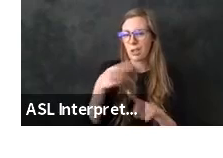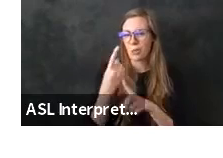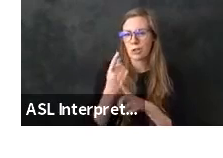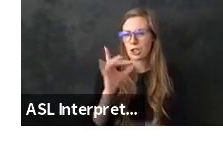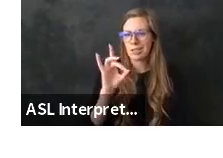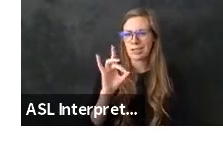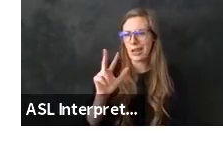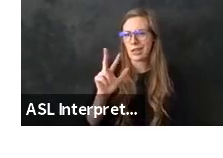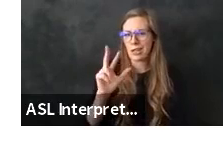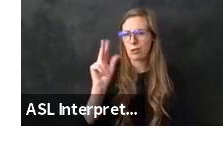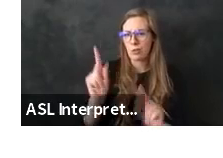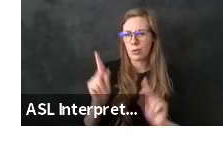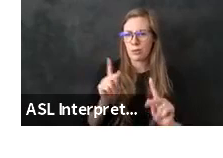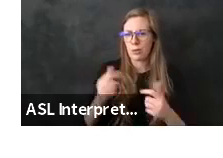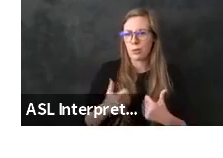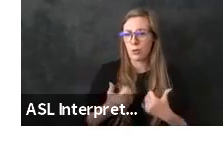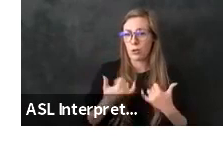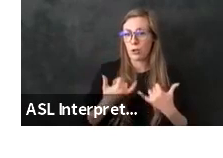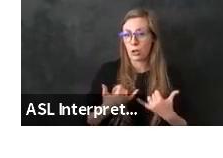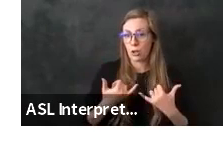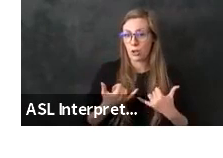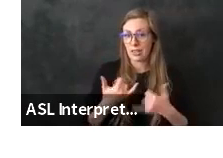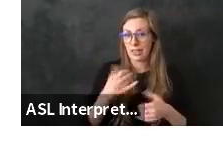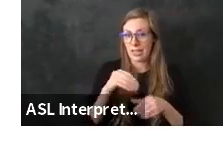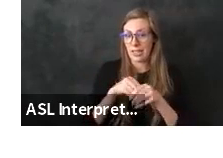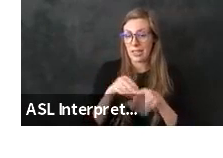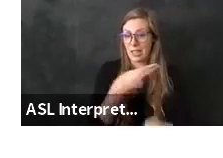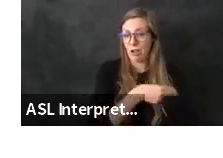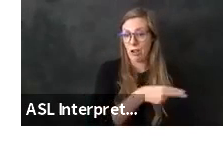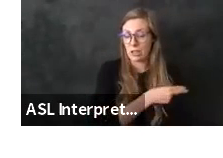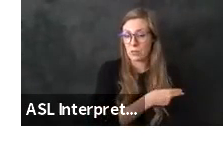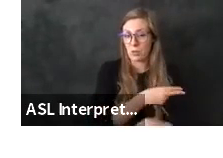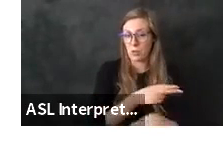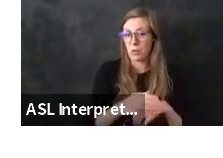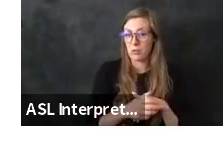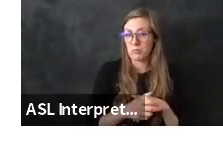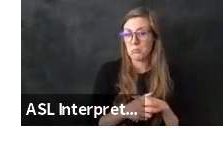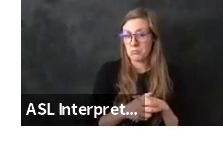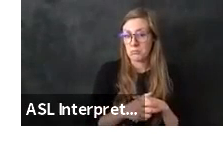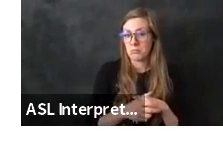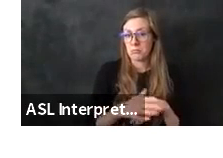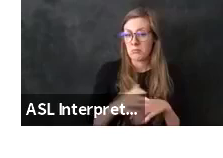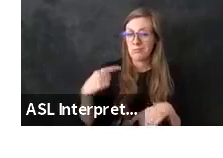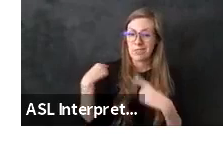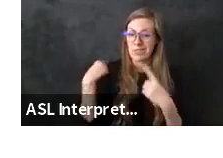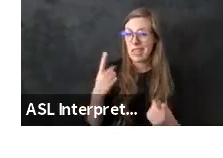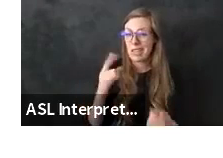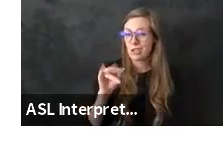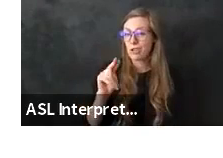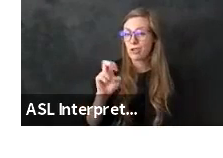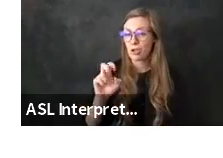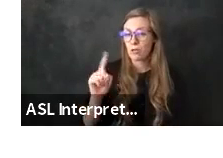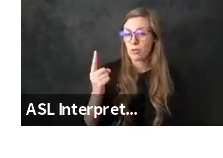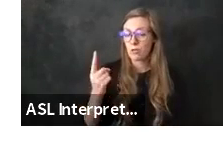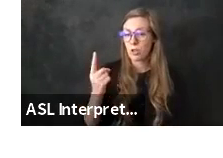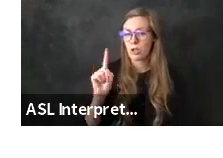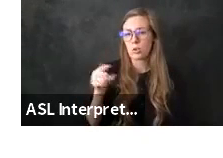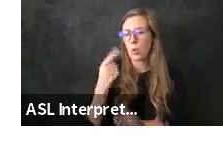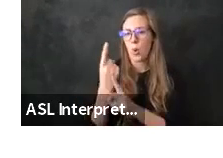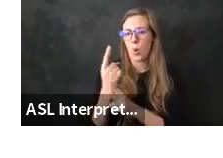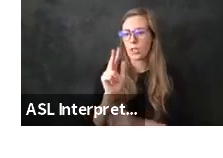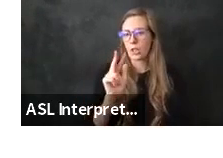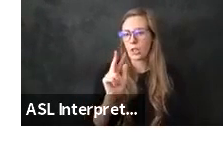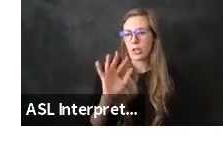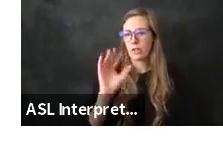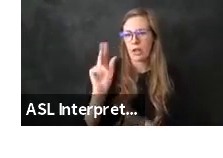currently hospitalized with COVID-19 complications. And looking since June 1st, 35 individuals